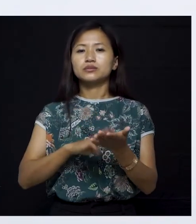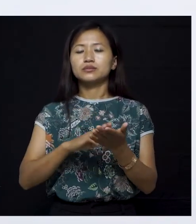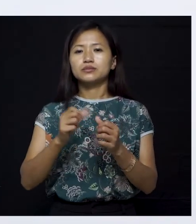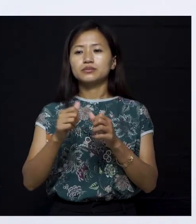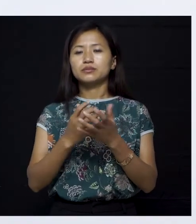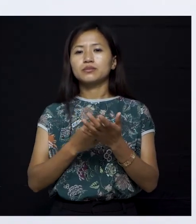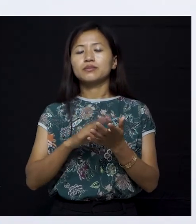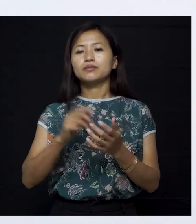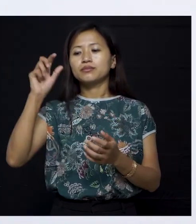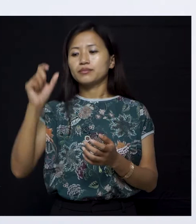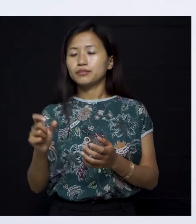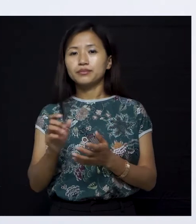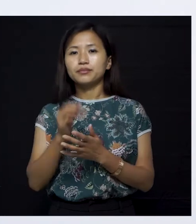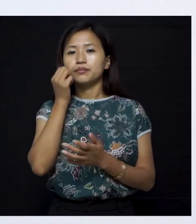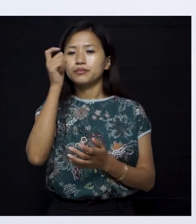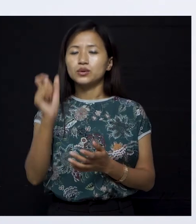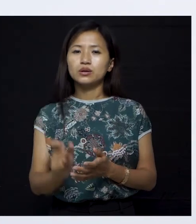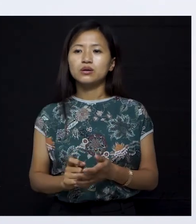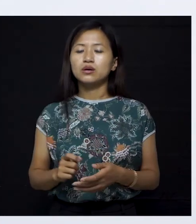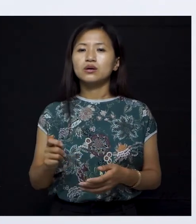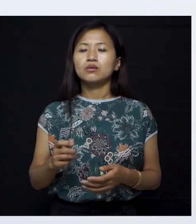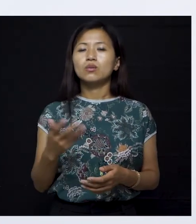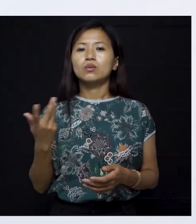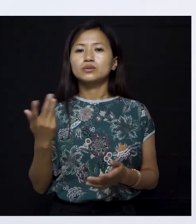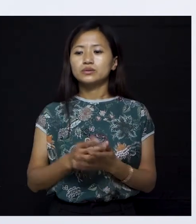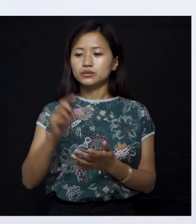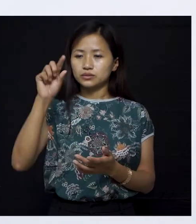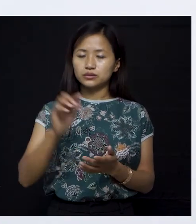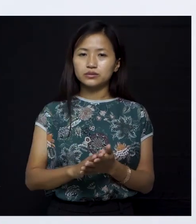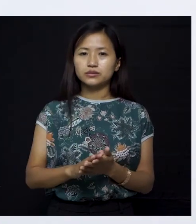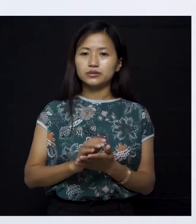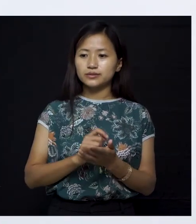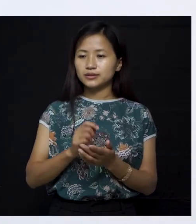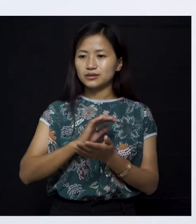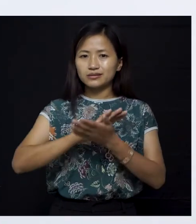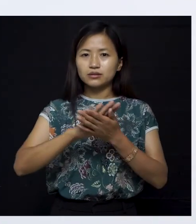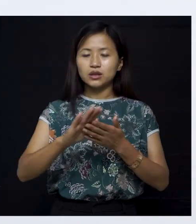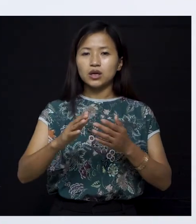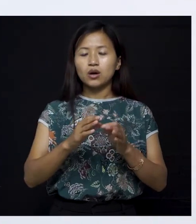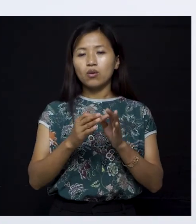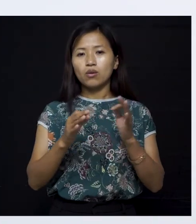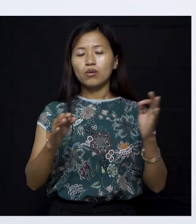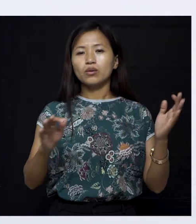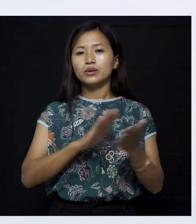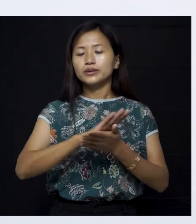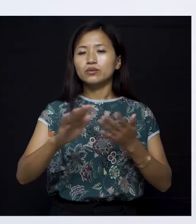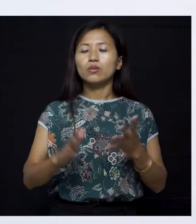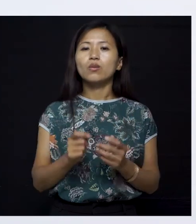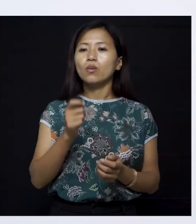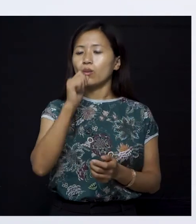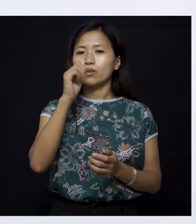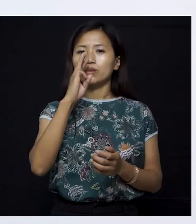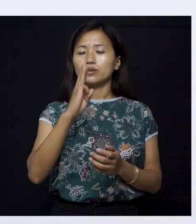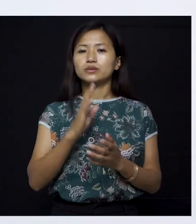of Bartley, and then she sprinkled. What will I do with more of this holy water when there is no son living in the family? I